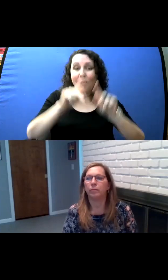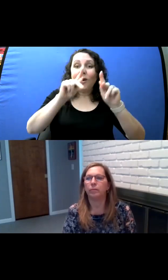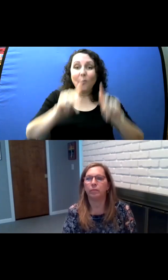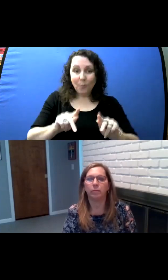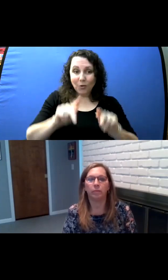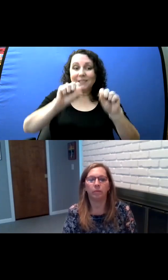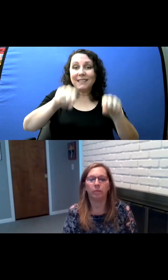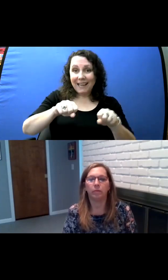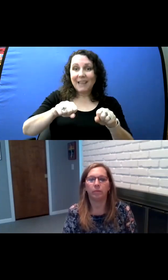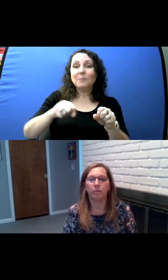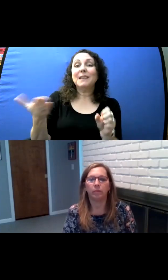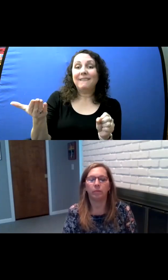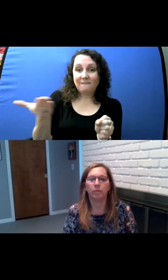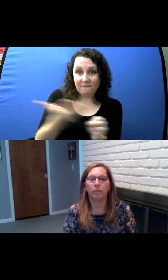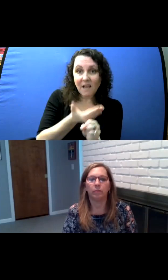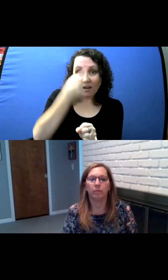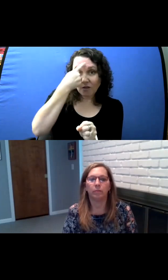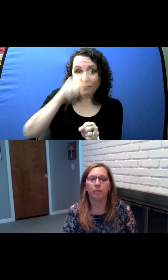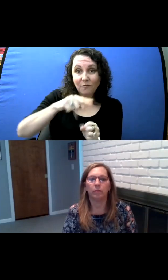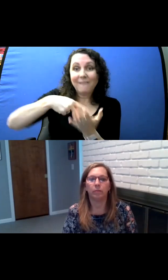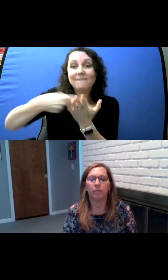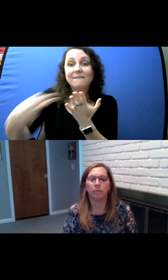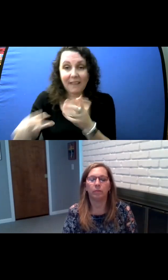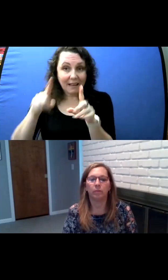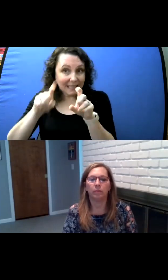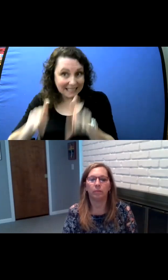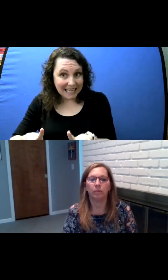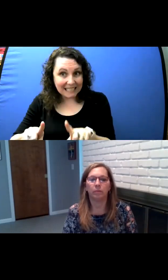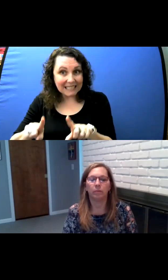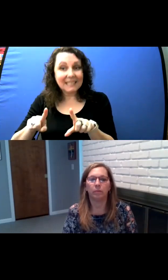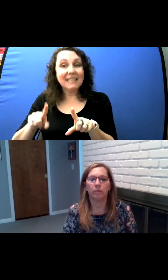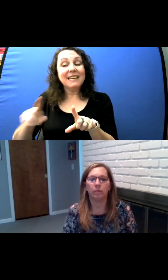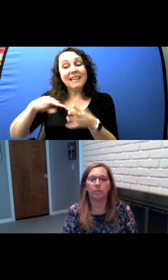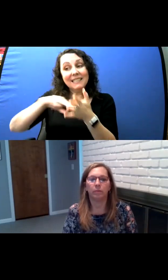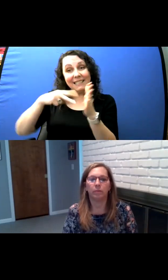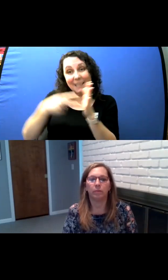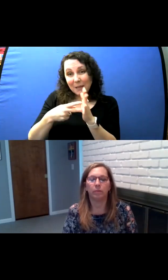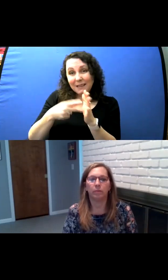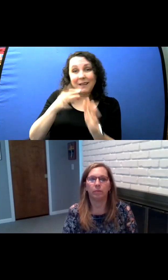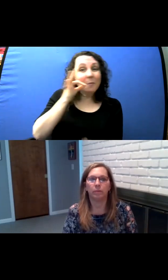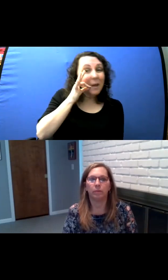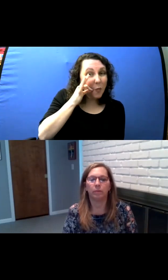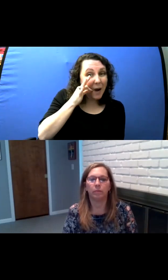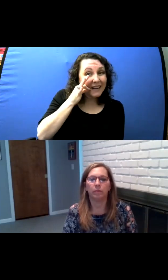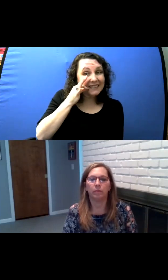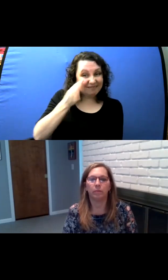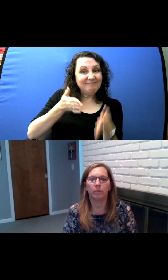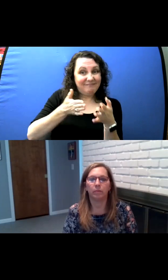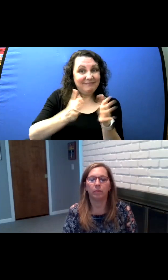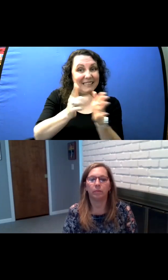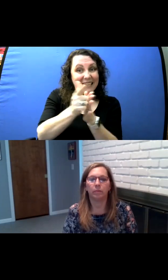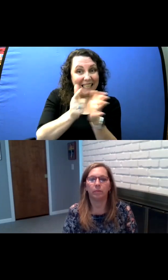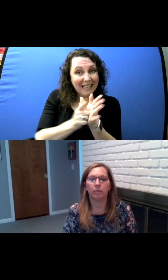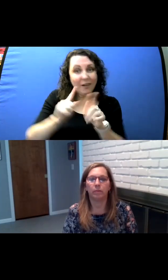failing a test, does that mean that although marijuana is legal, it is effectively banned for